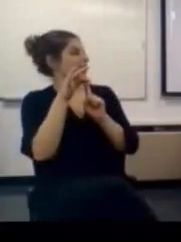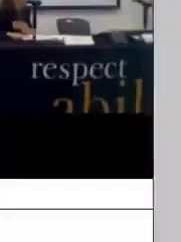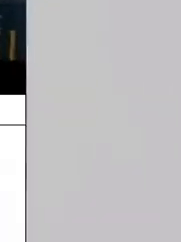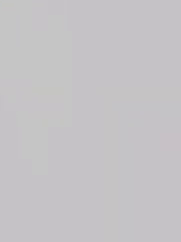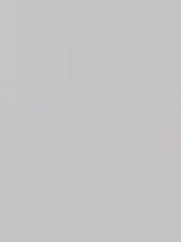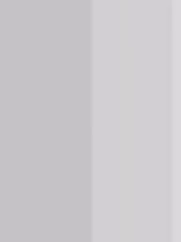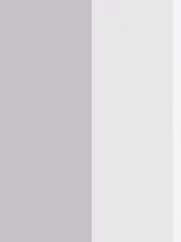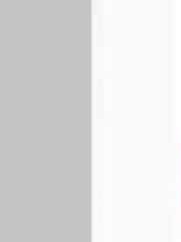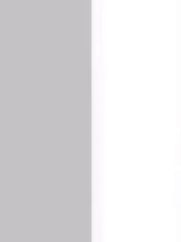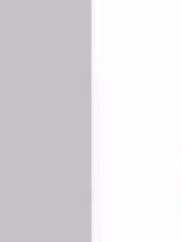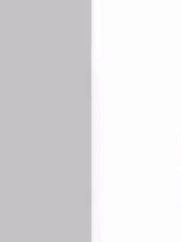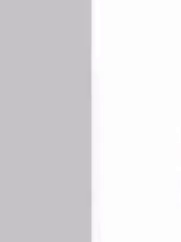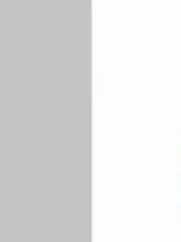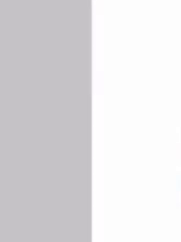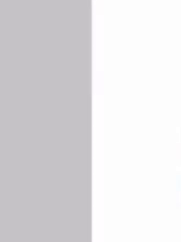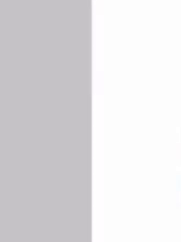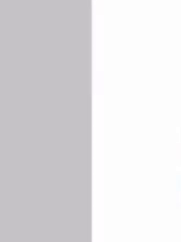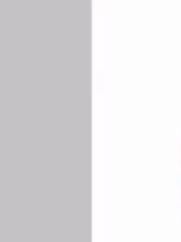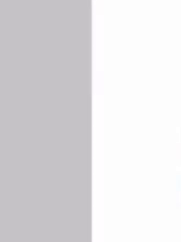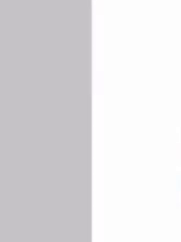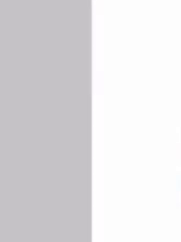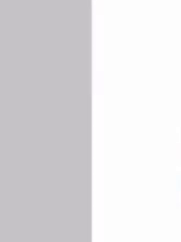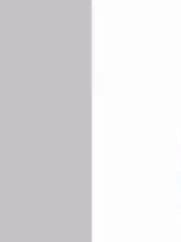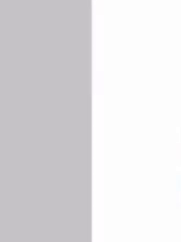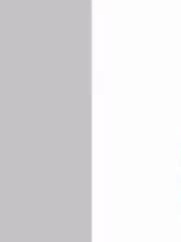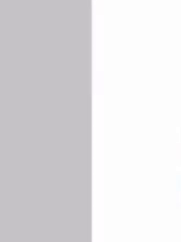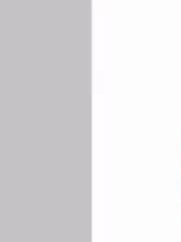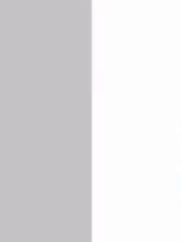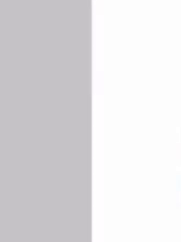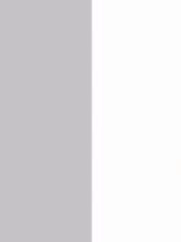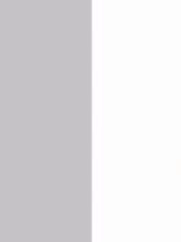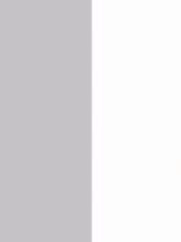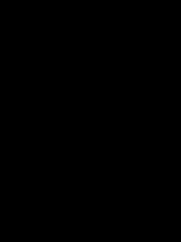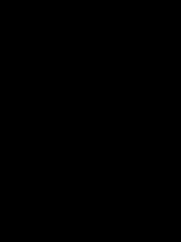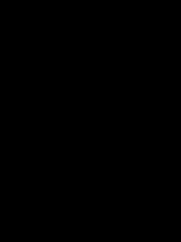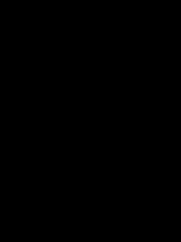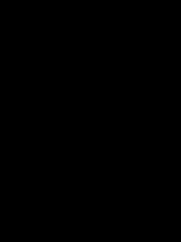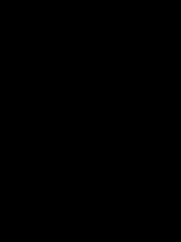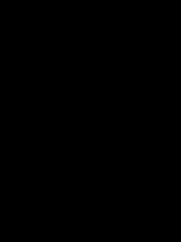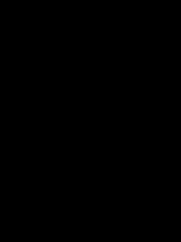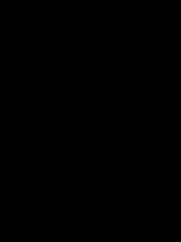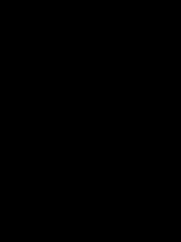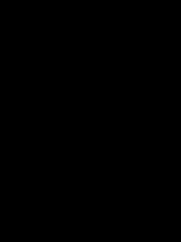we have a special gift through music to you.